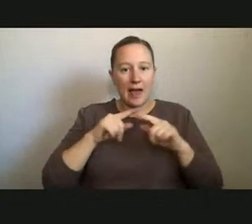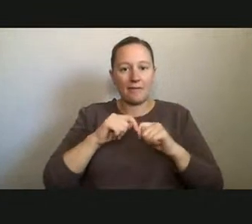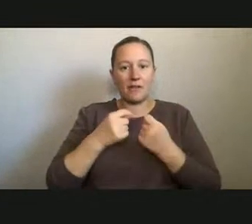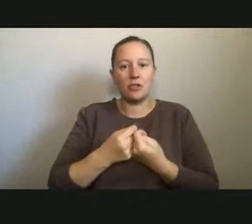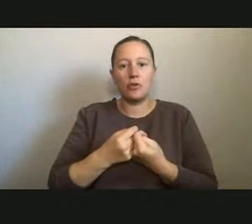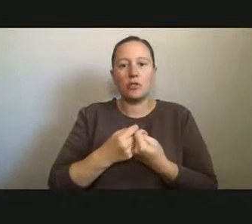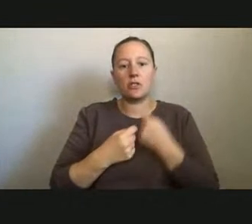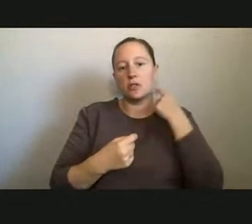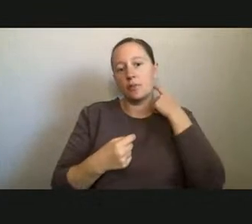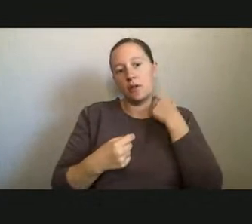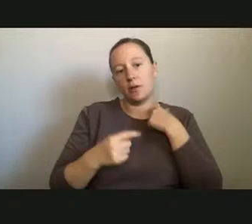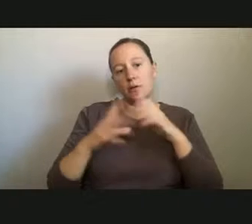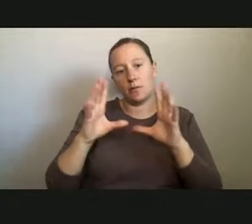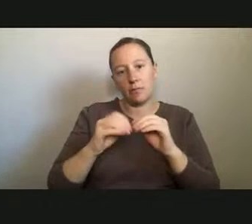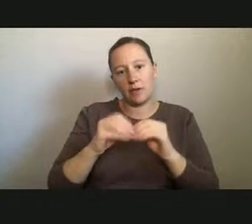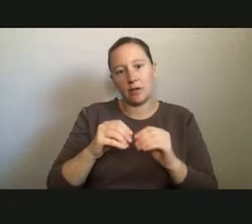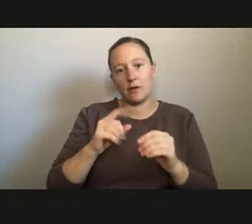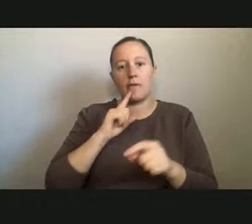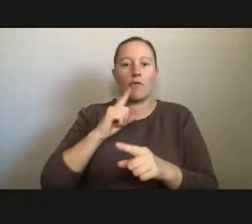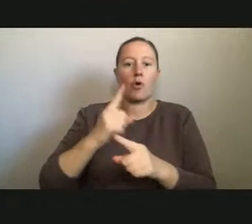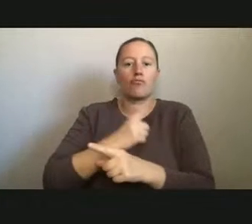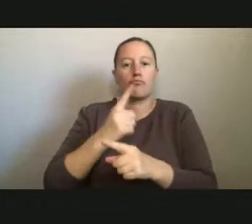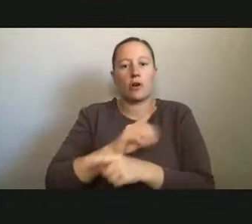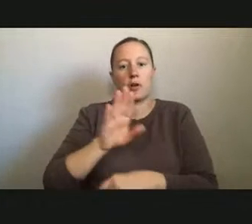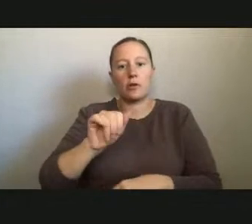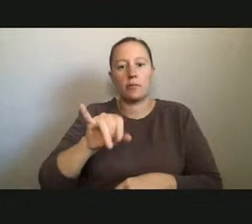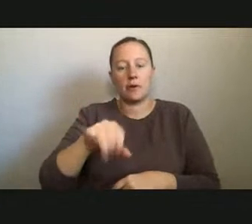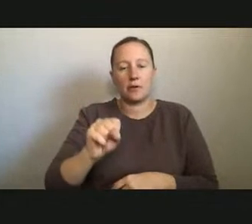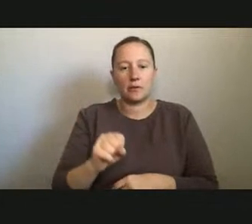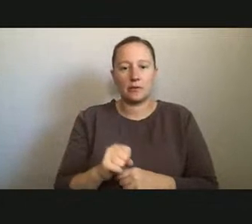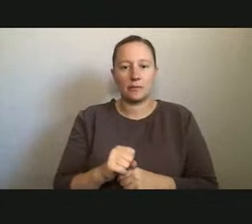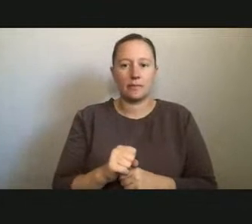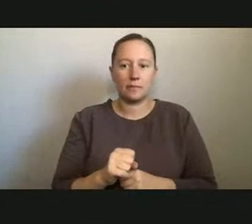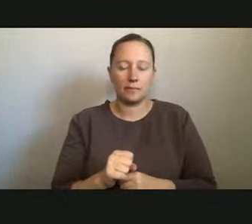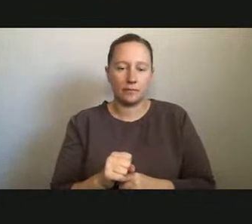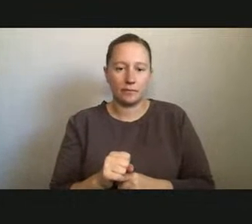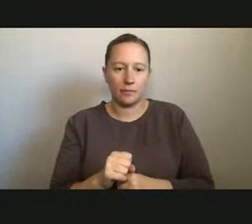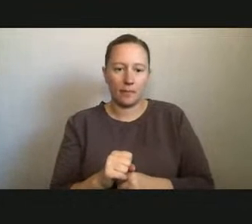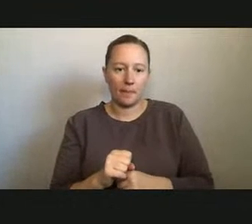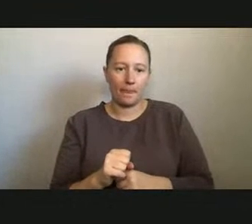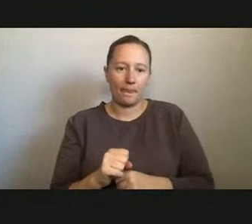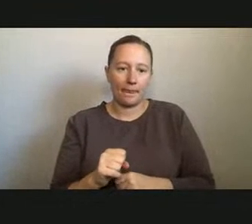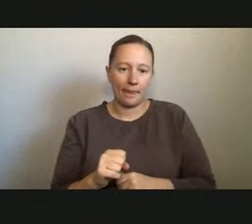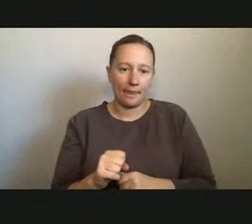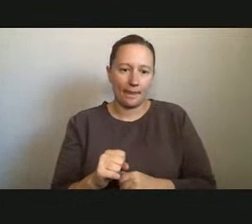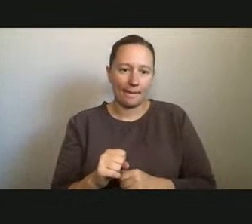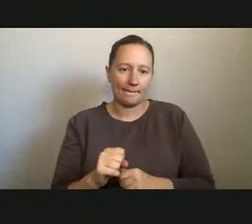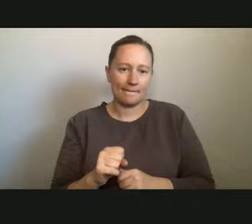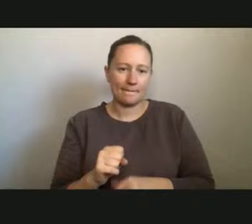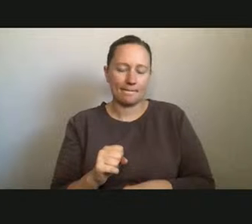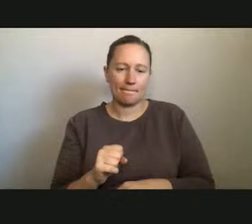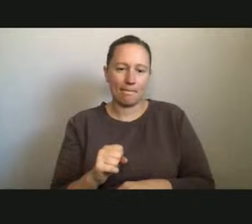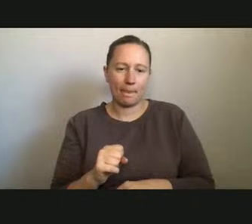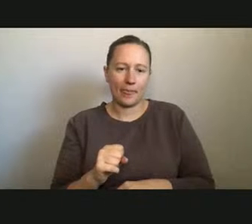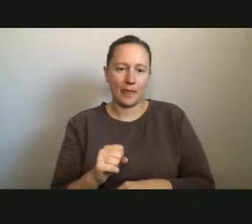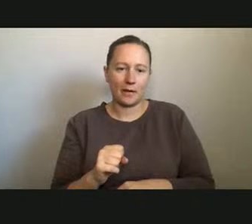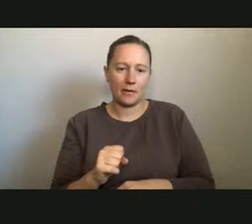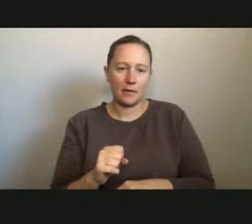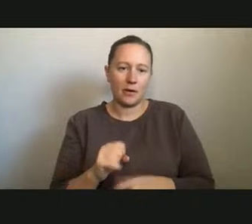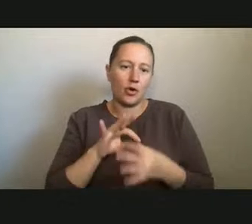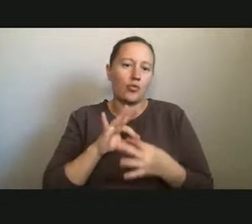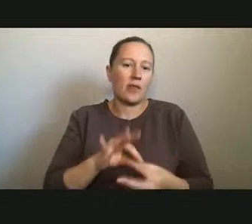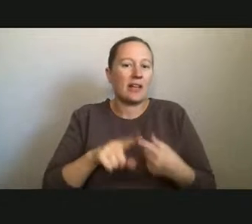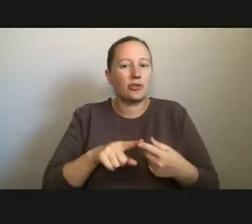a regular basis? We hope that your progress report isn't the first time that you're looking at your recruitment and retention in terms of